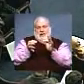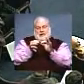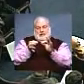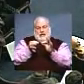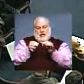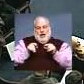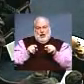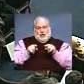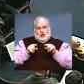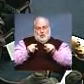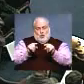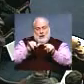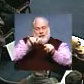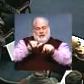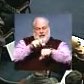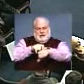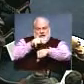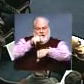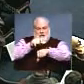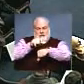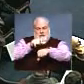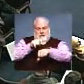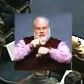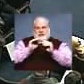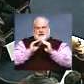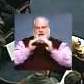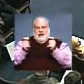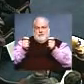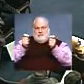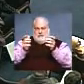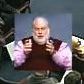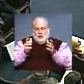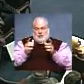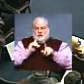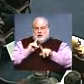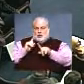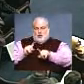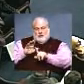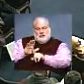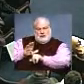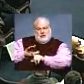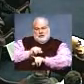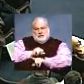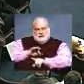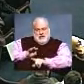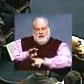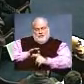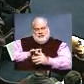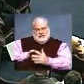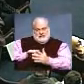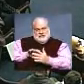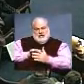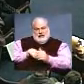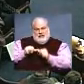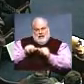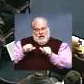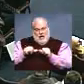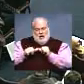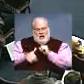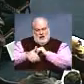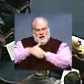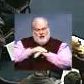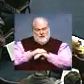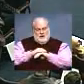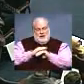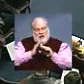says during the period of this moratorium, the city manager is to direct his staff to study the area covered by this moratorium